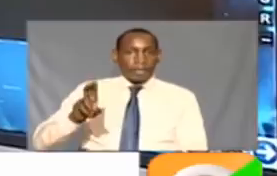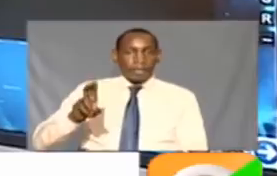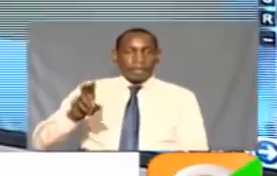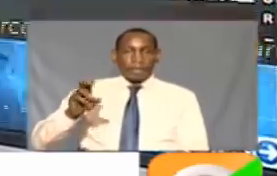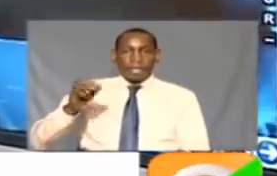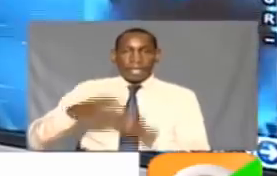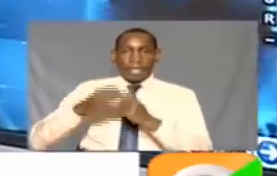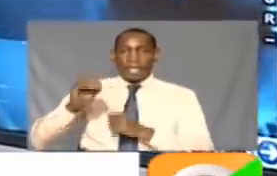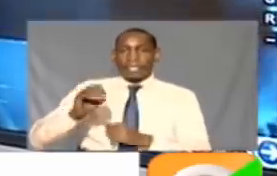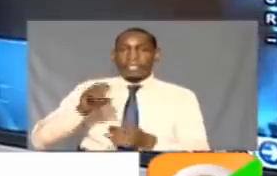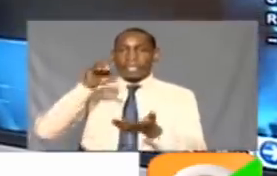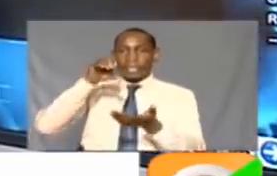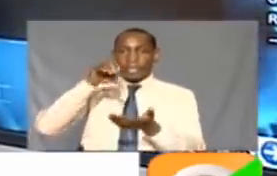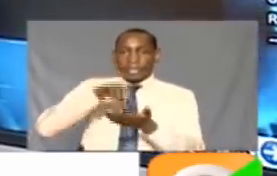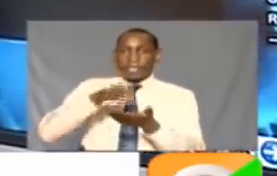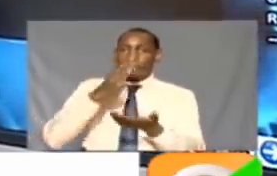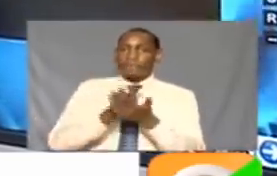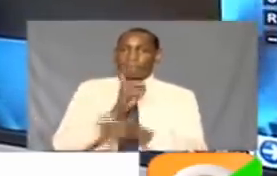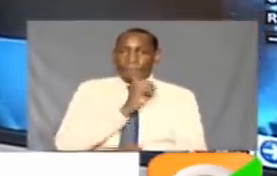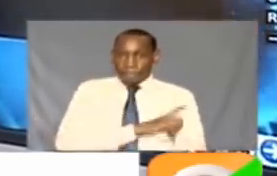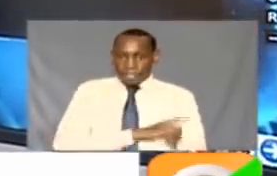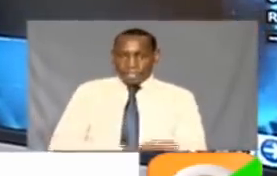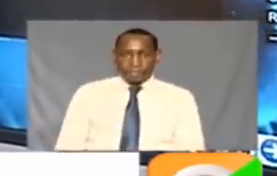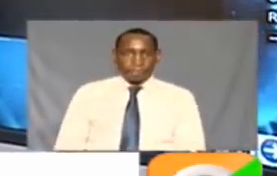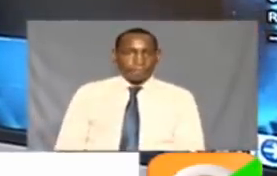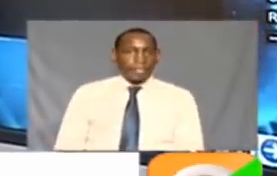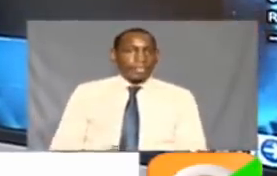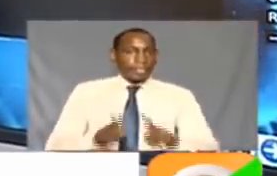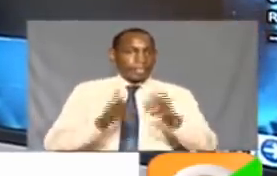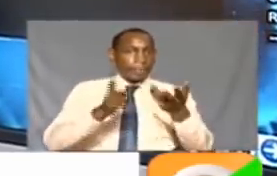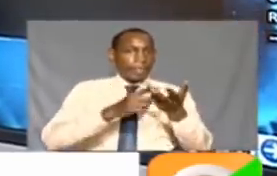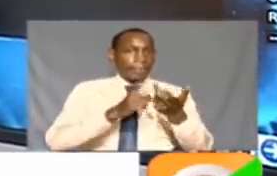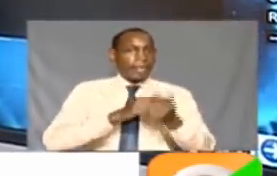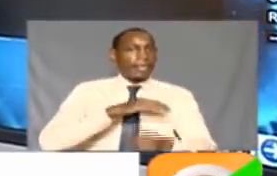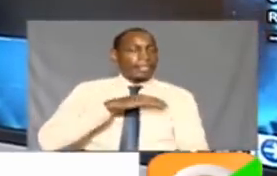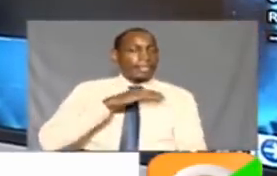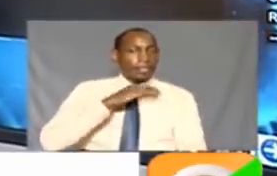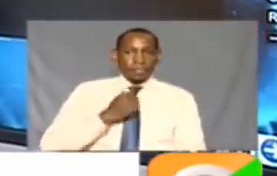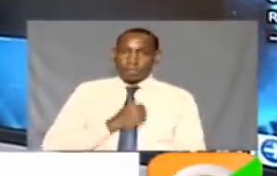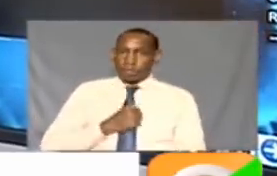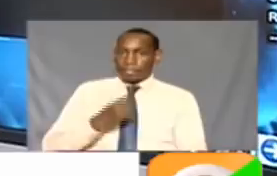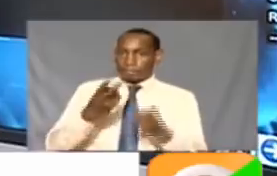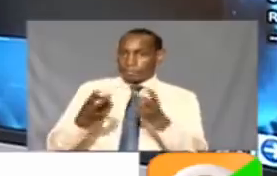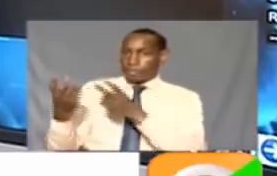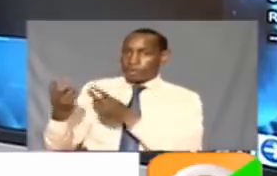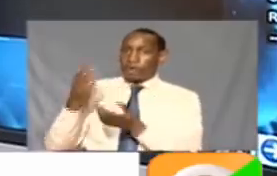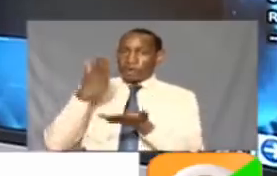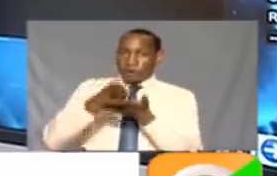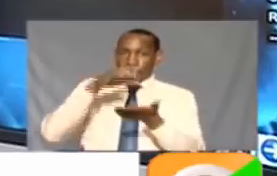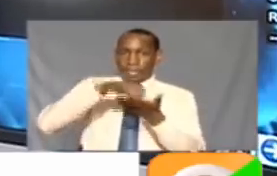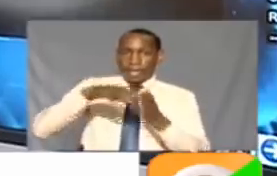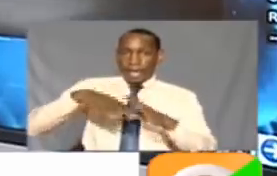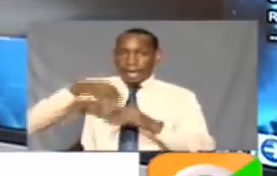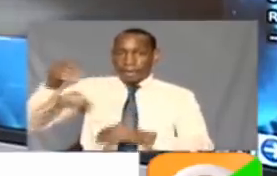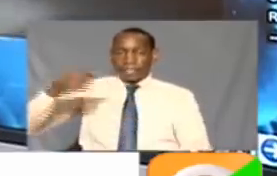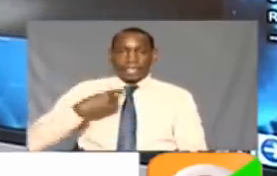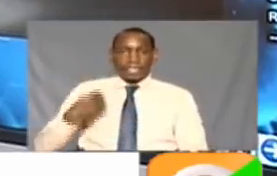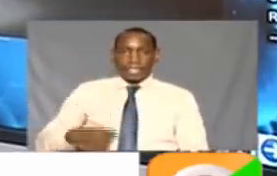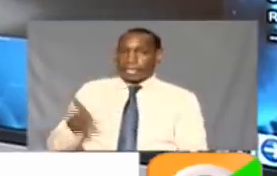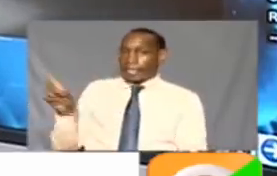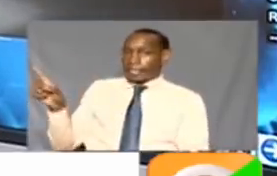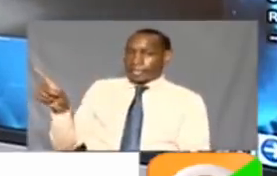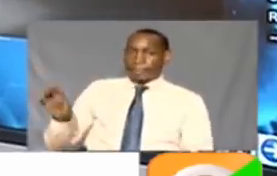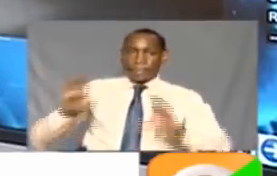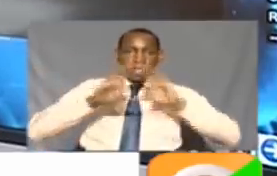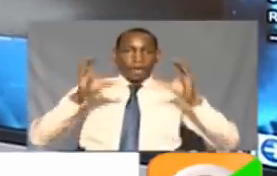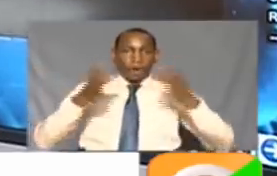74,280 confirmed cases. Now, the number of deaths, and sorry, these are the confirmed cases outside of China.